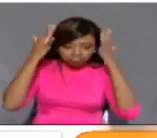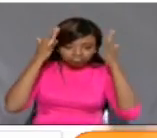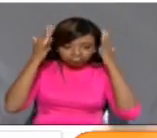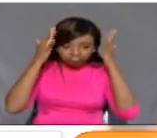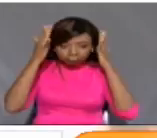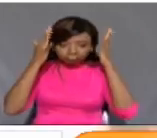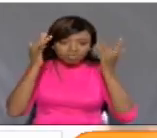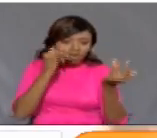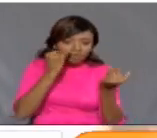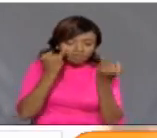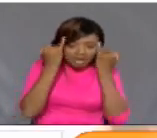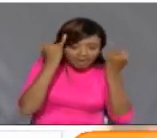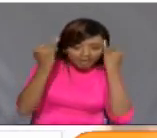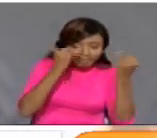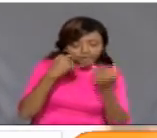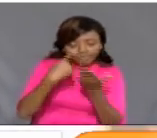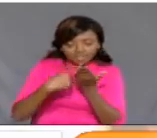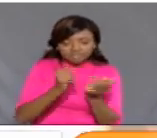pamoja